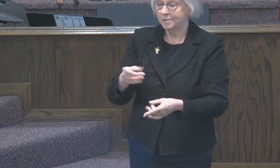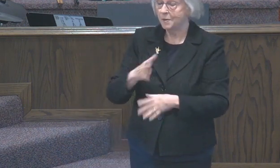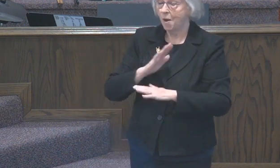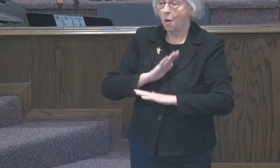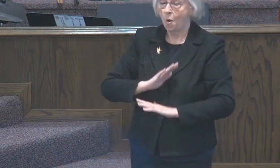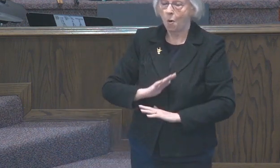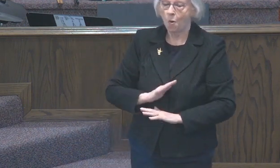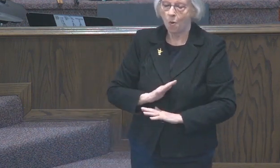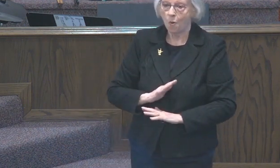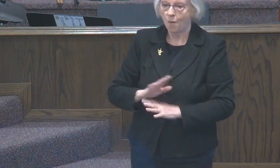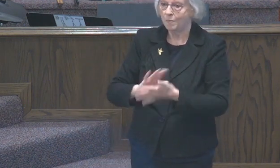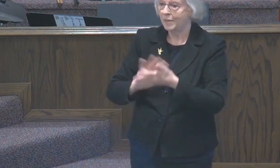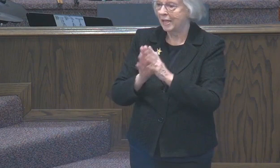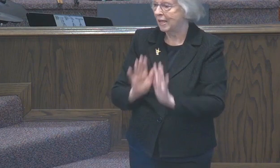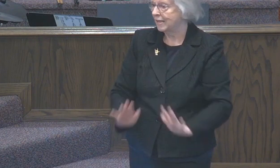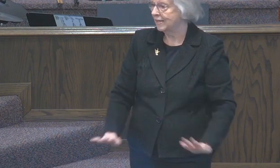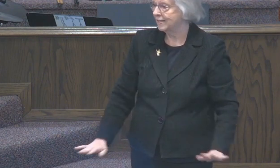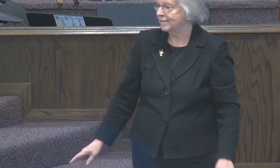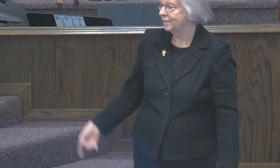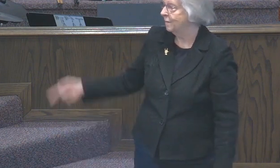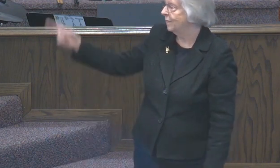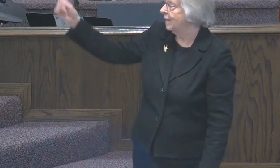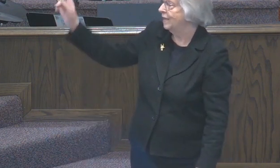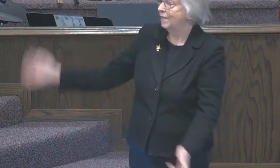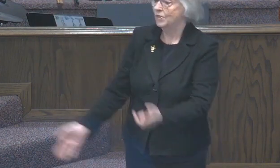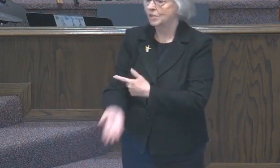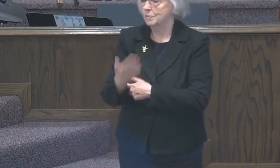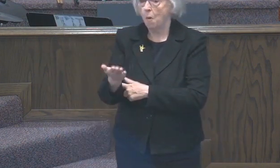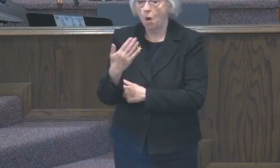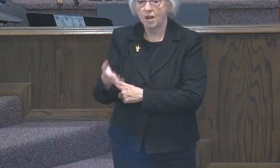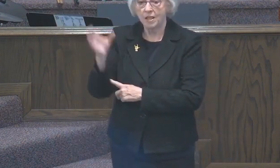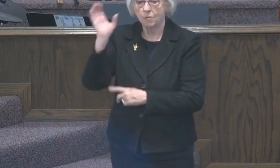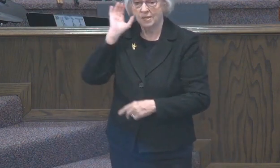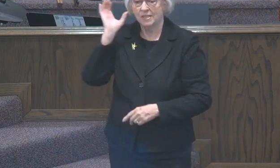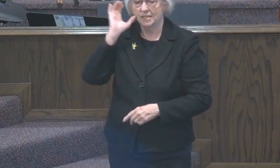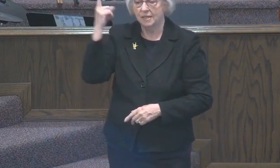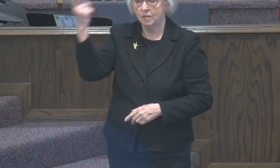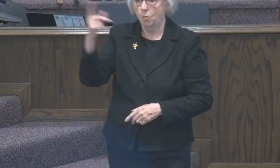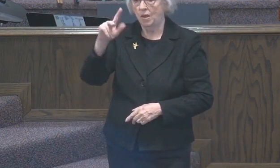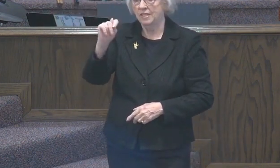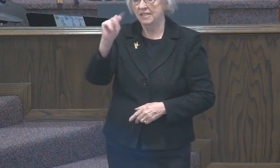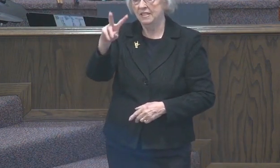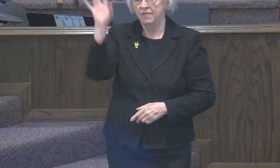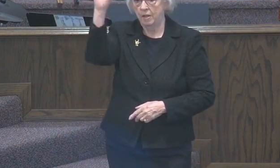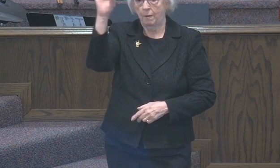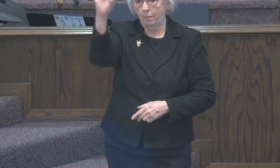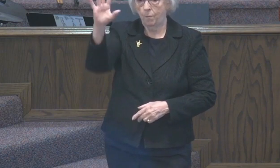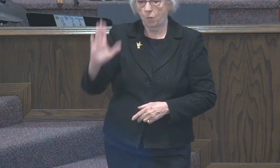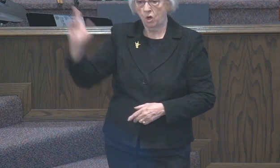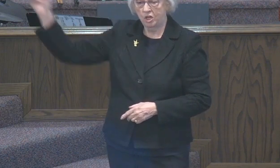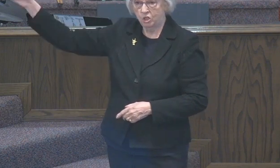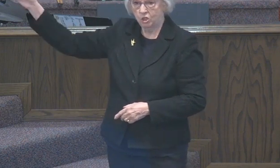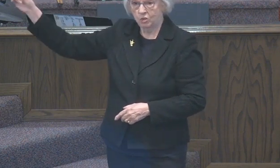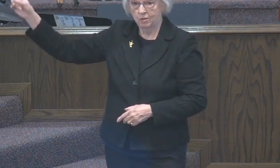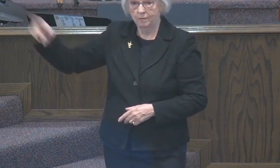He's introducing, was really a conversation about a new book that his family is writing or has written as